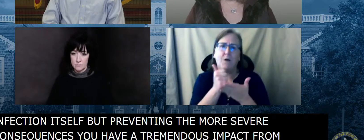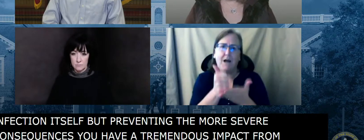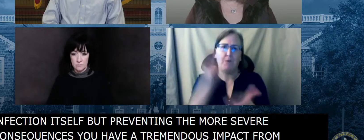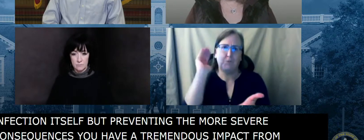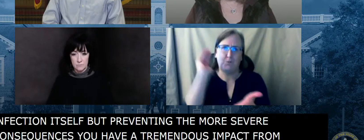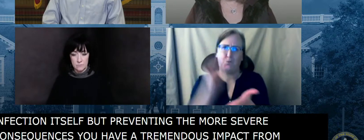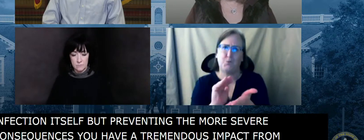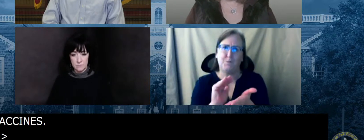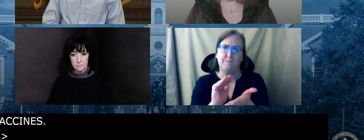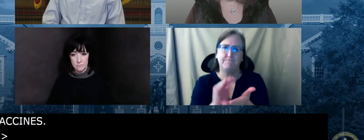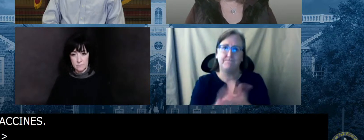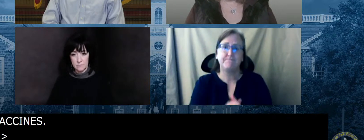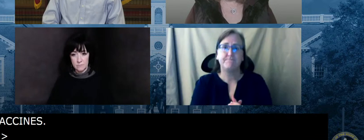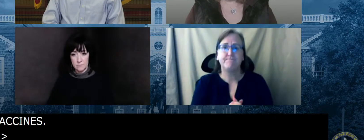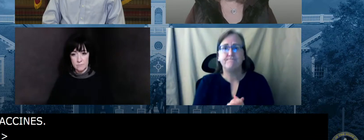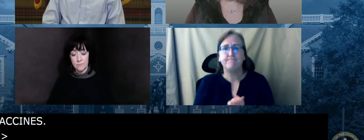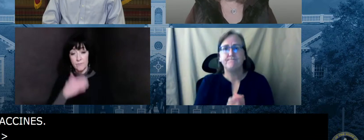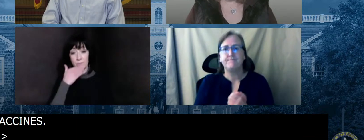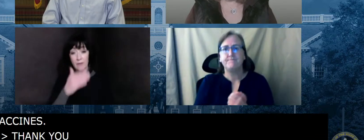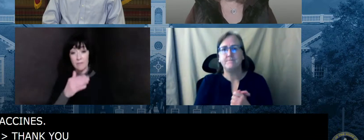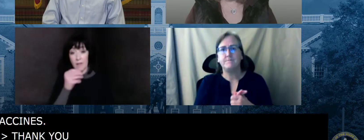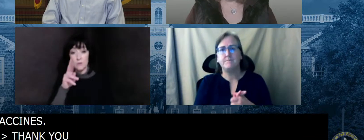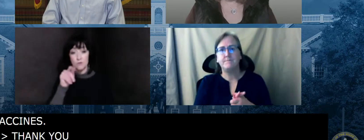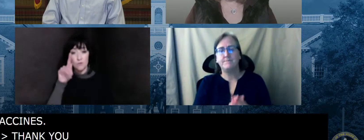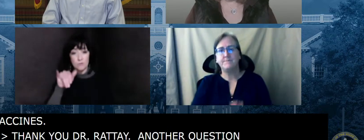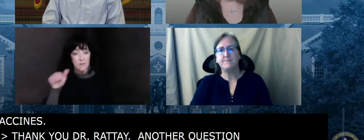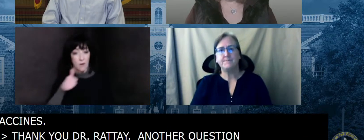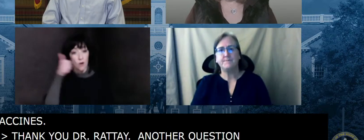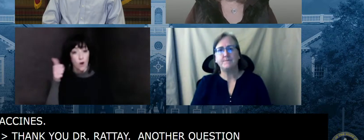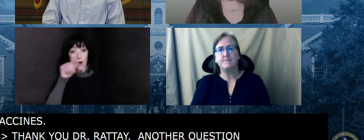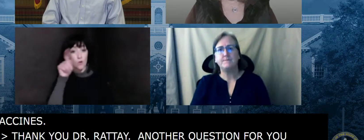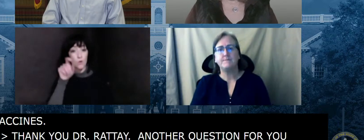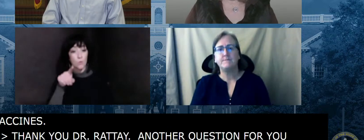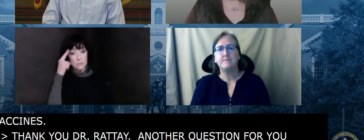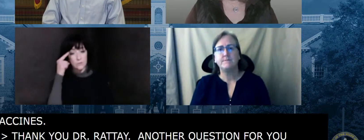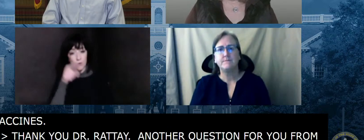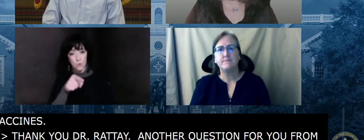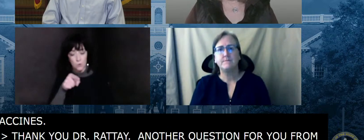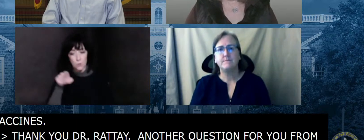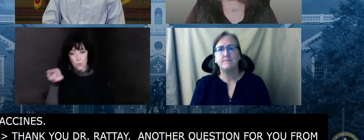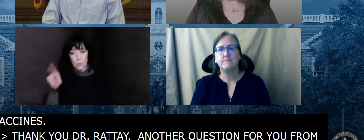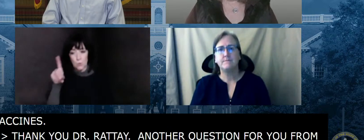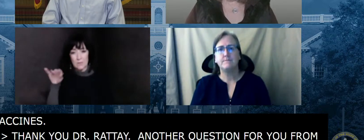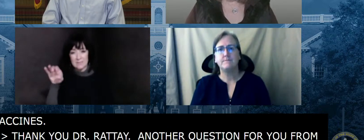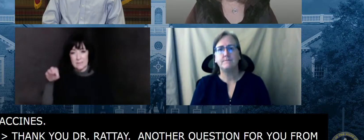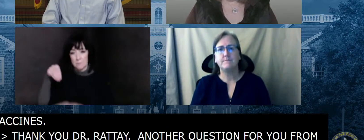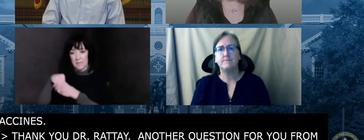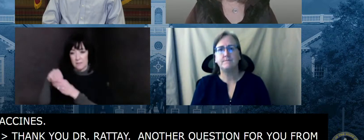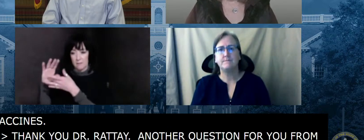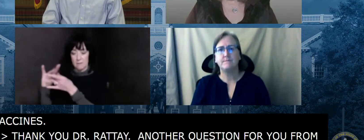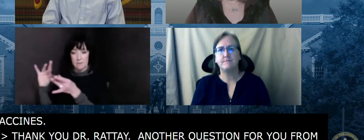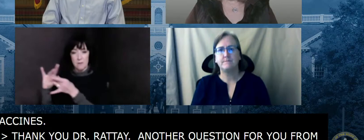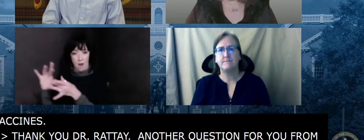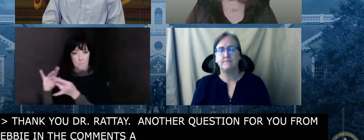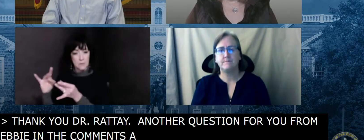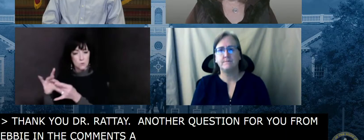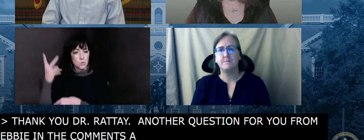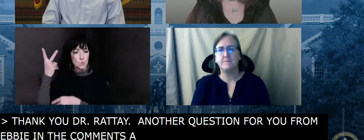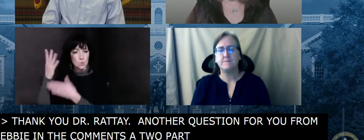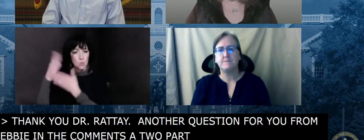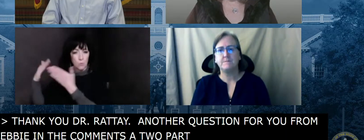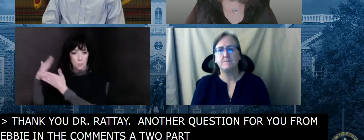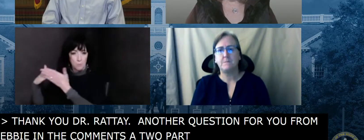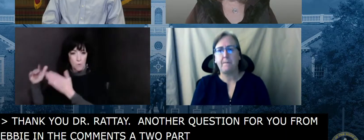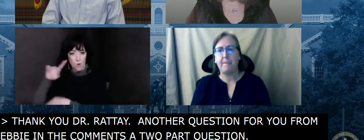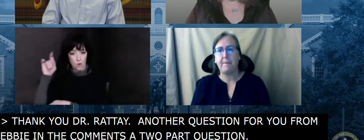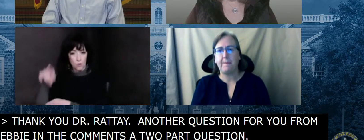Thank you, Dr. Rattay. And another question for you from Debbie in the comments, kind of a 2-part question. It says, Debbie asks,